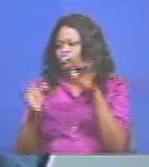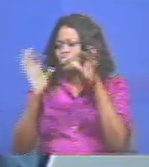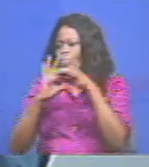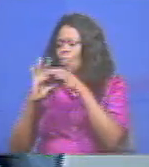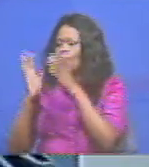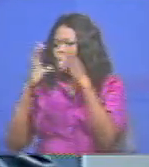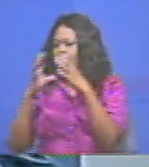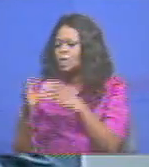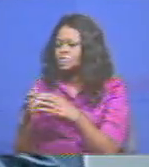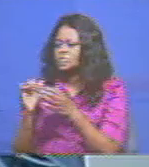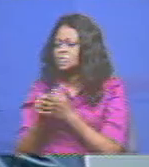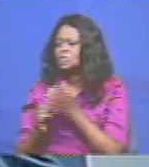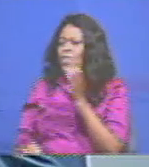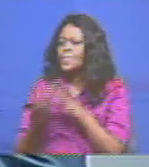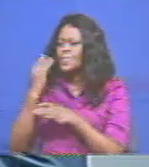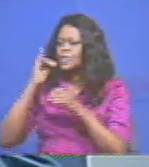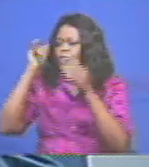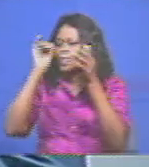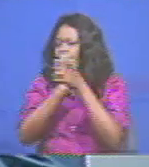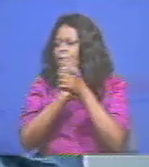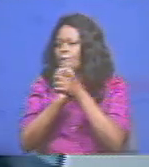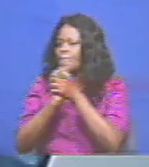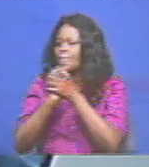made the Jubilee Party. Yes. And